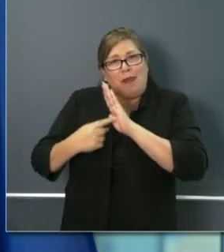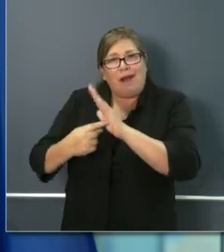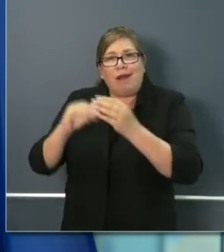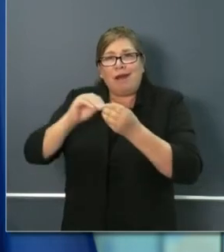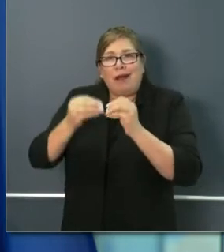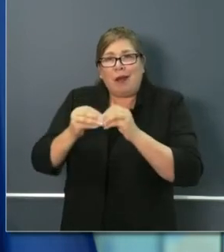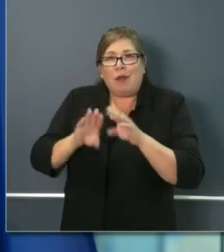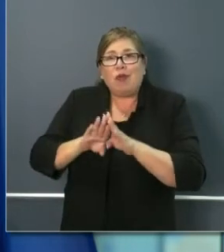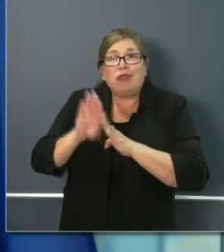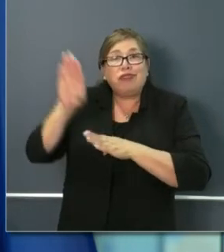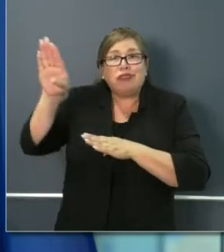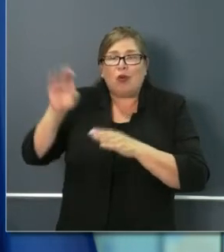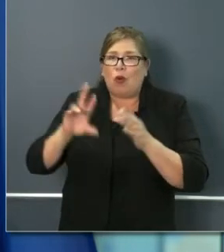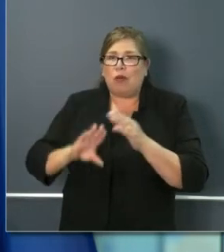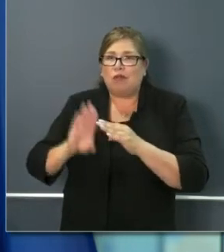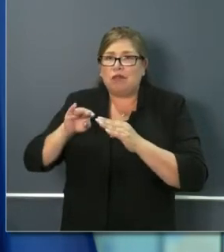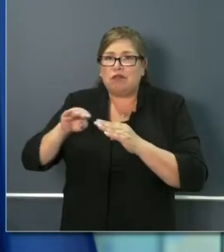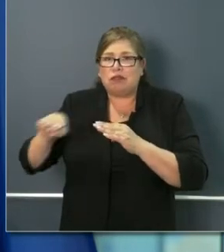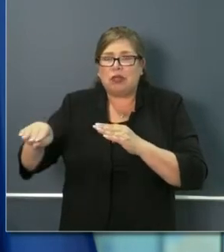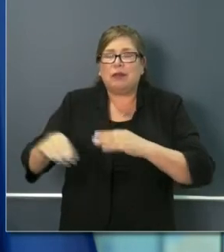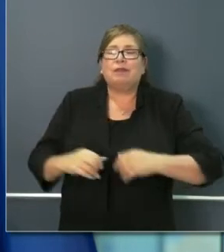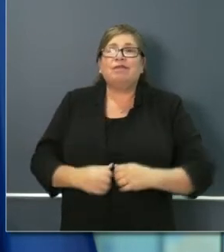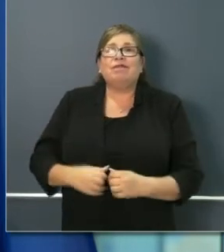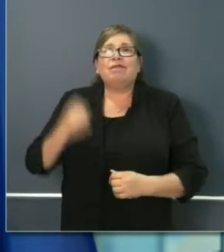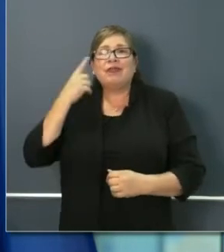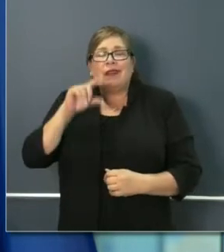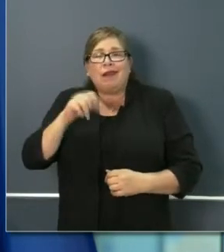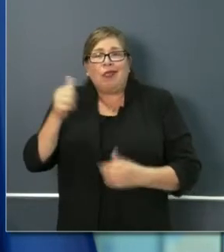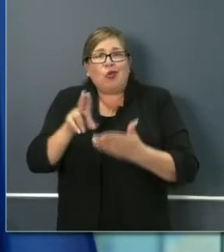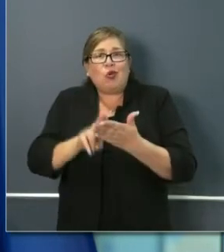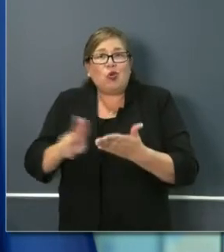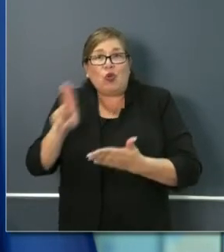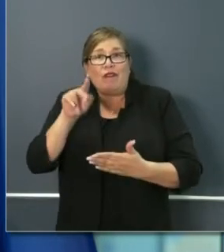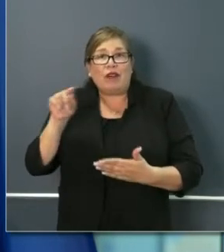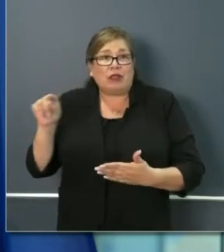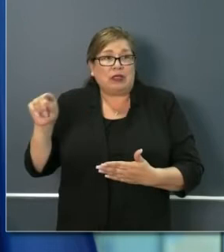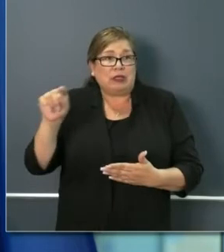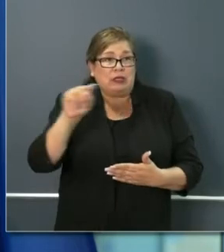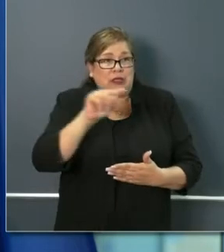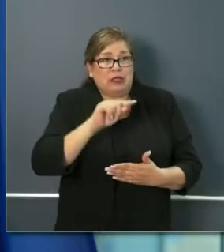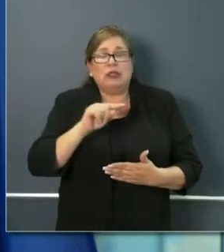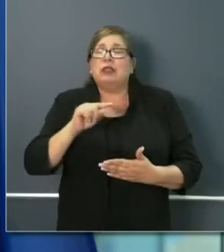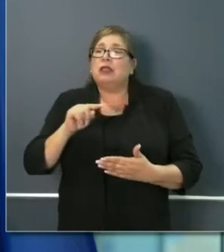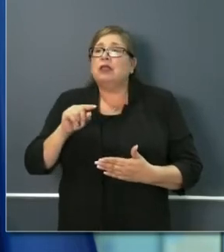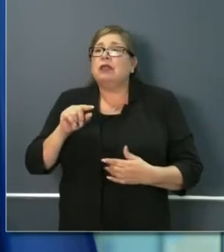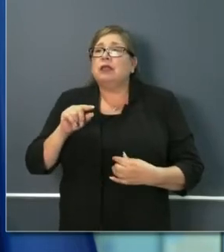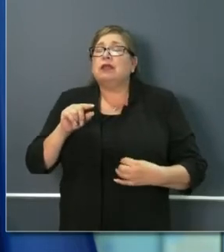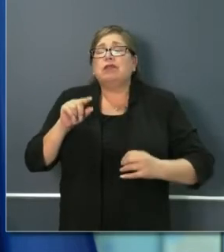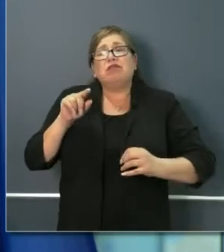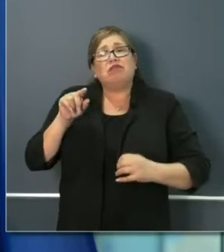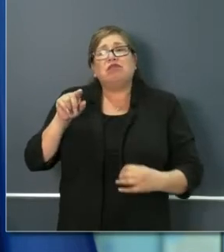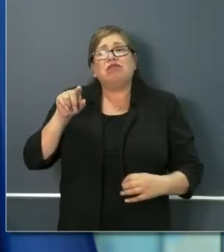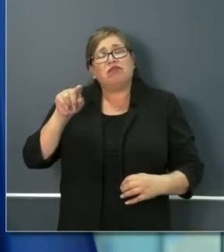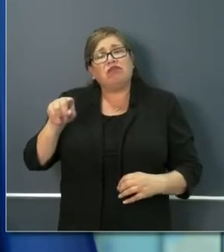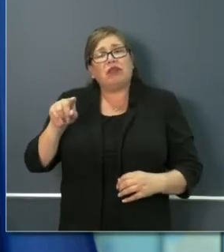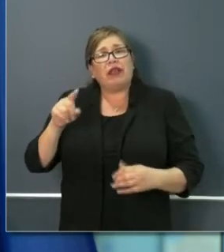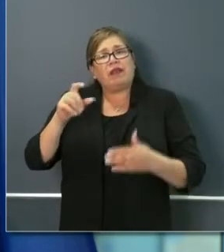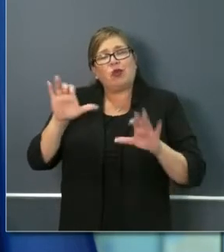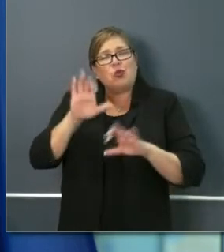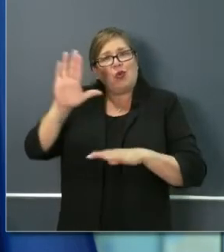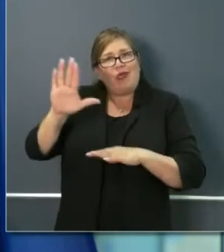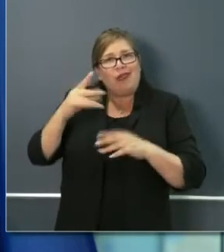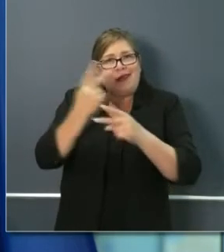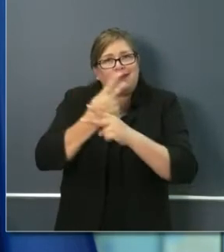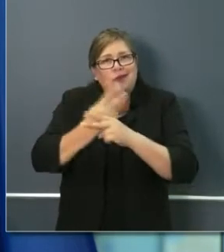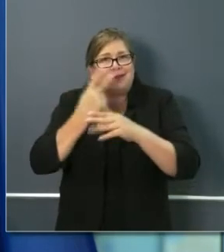researchers as well that has demonstrated that California so far is starting to flatten the curve that they had expected initially